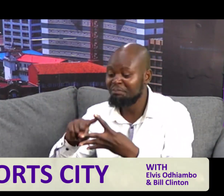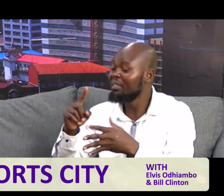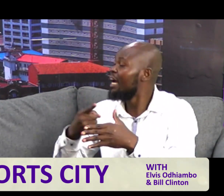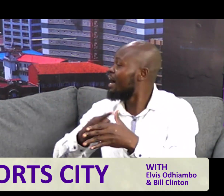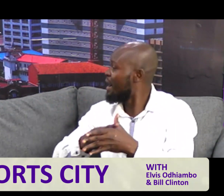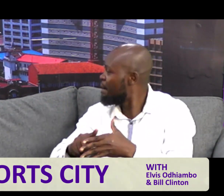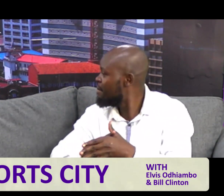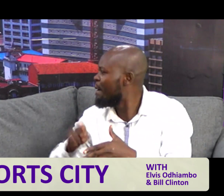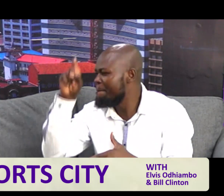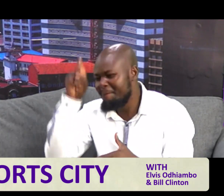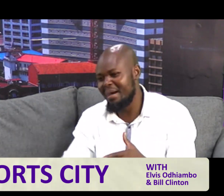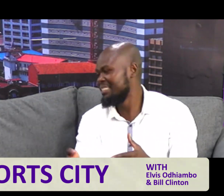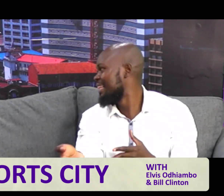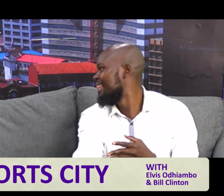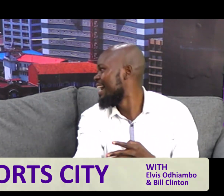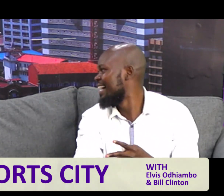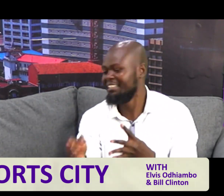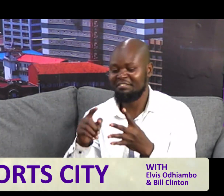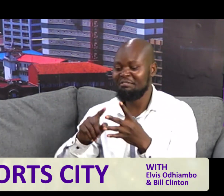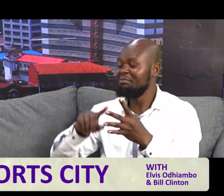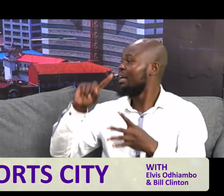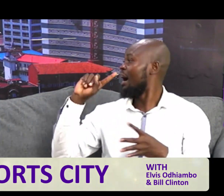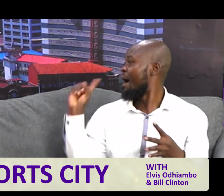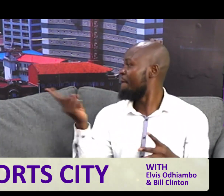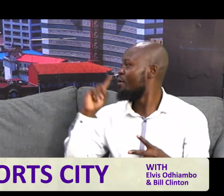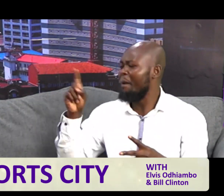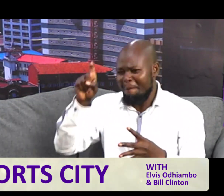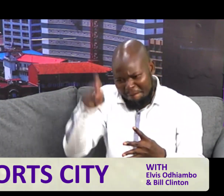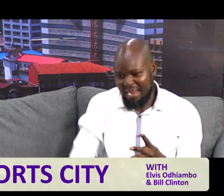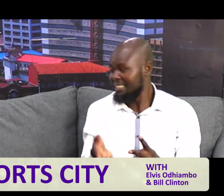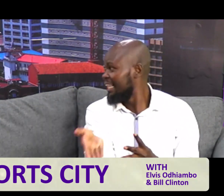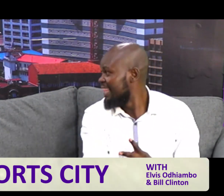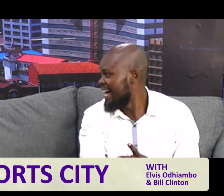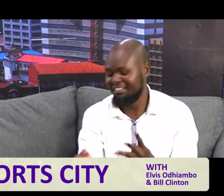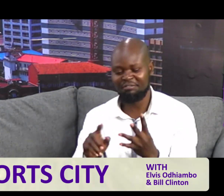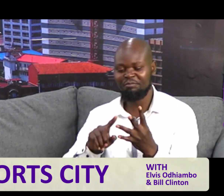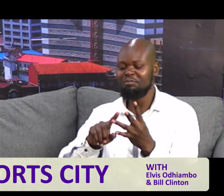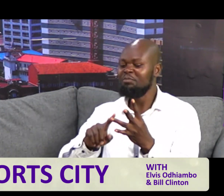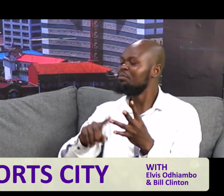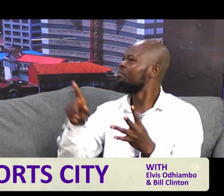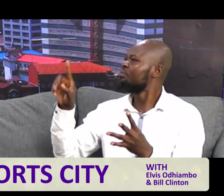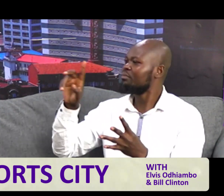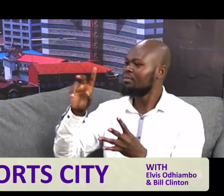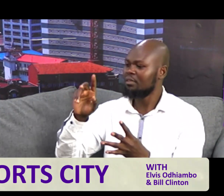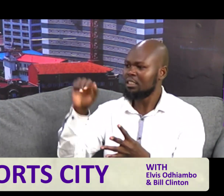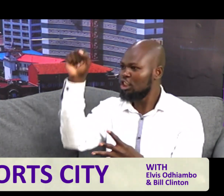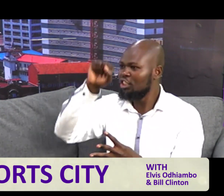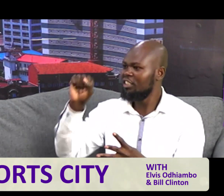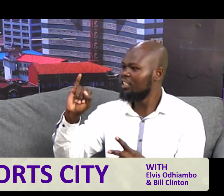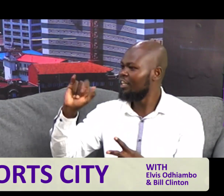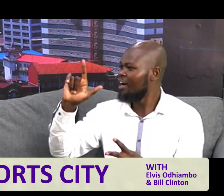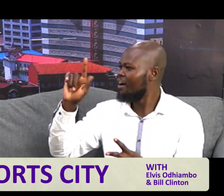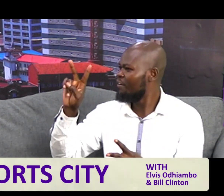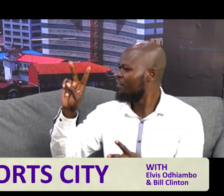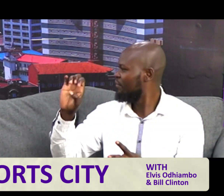So he knows these four are KDB, his yes. favorites. Haaland. Haaland,